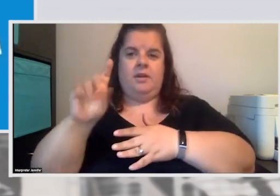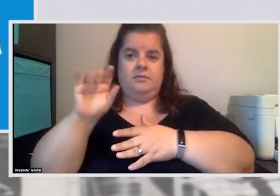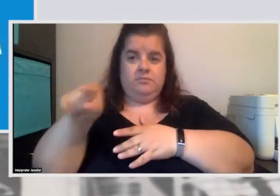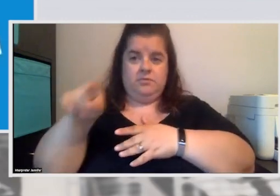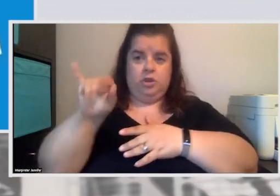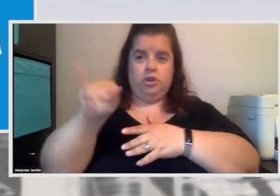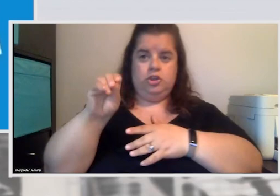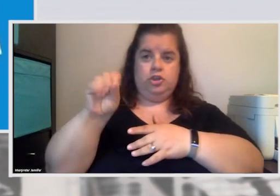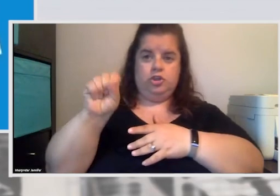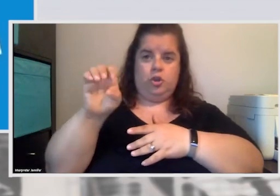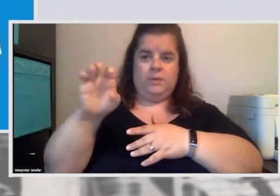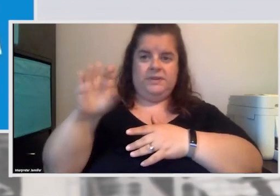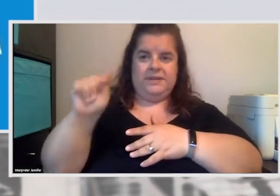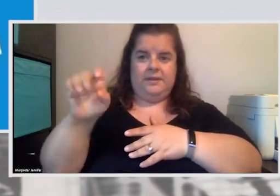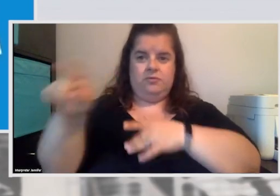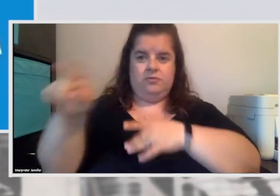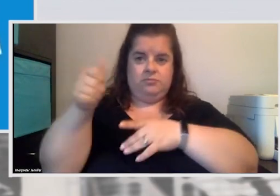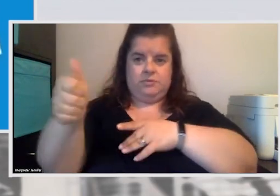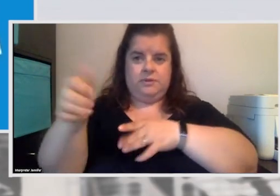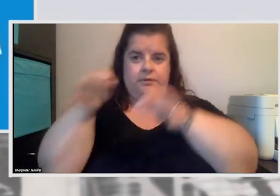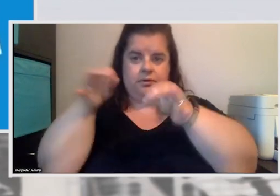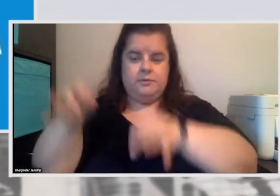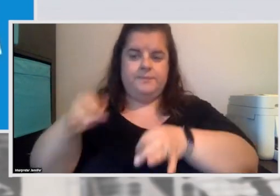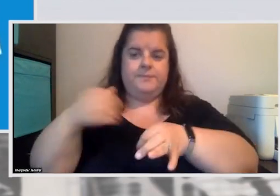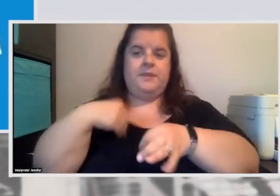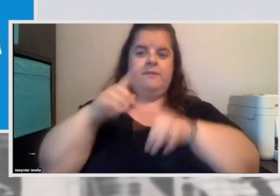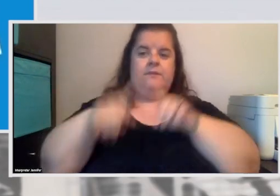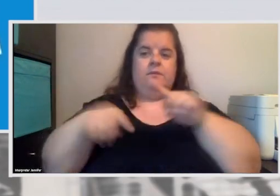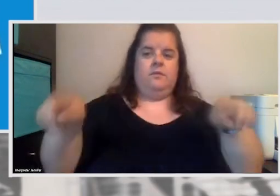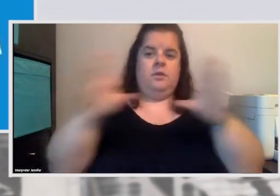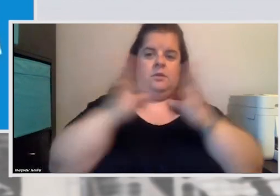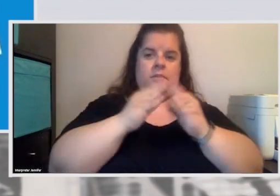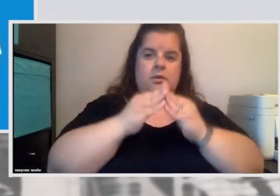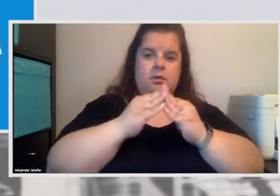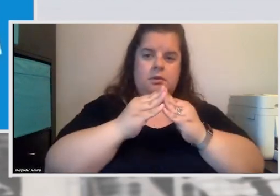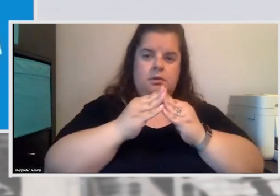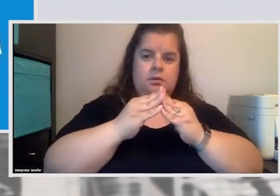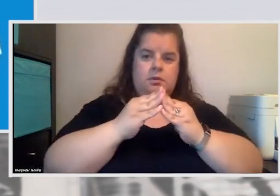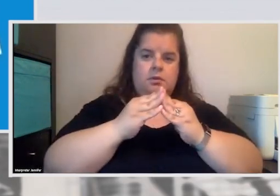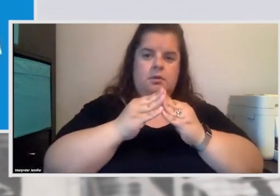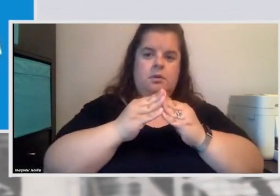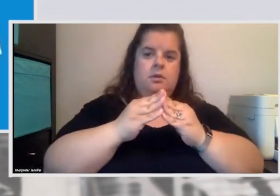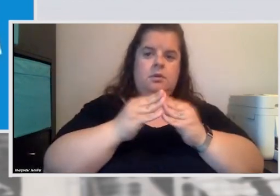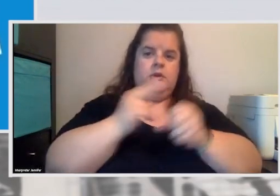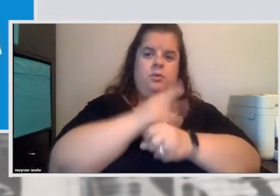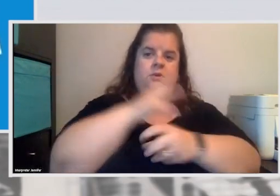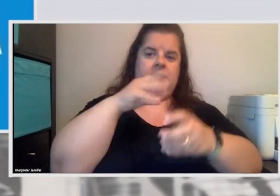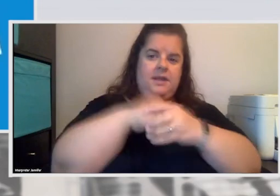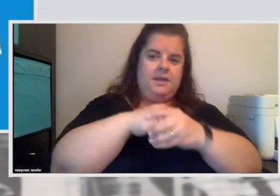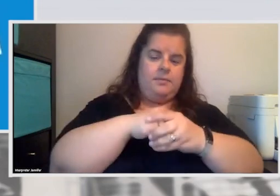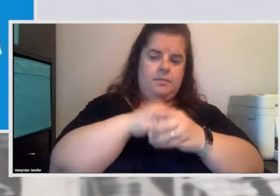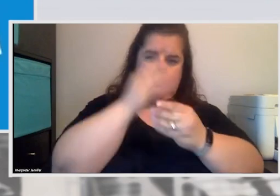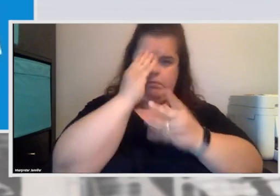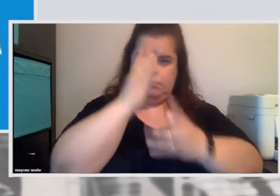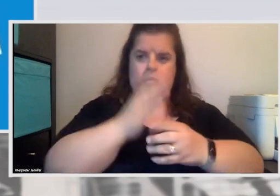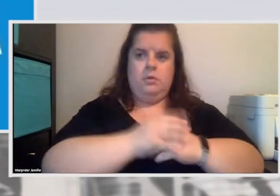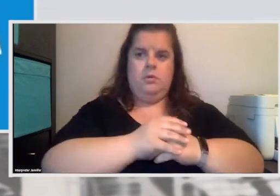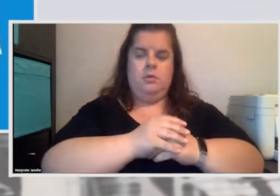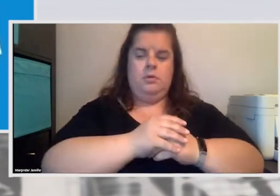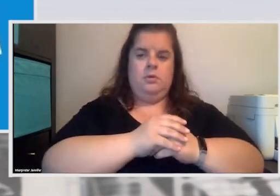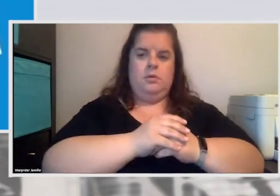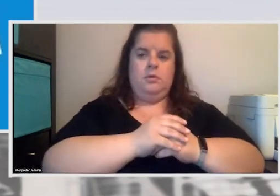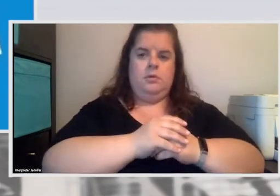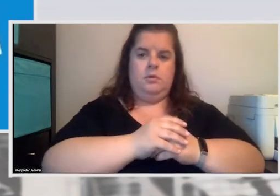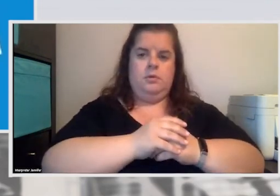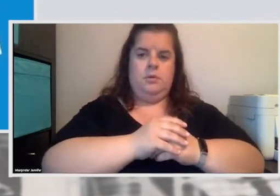We do have a variety of committees that are with community input to ensure that we're making sound